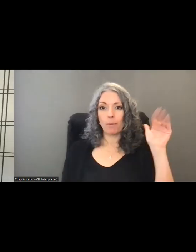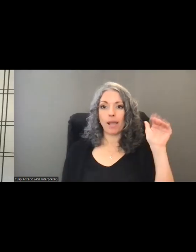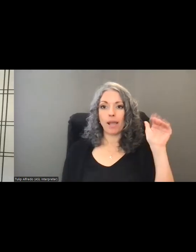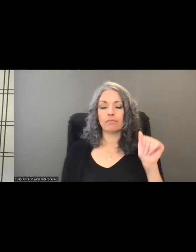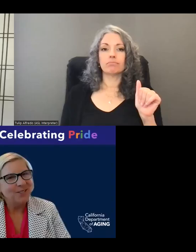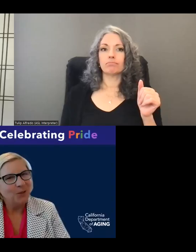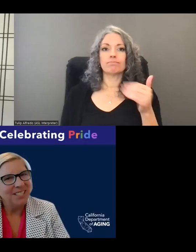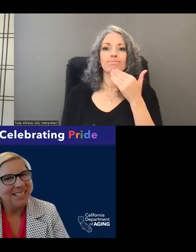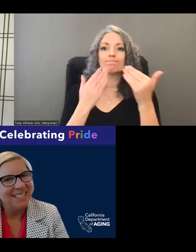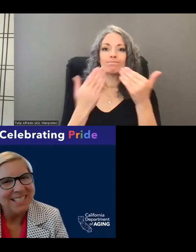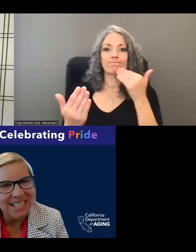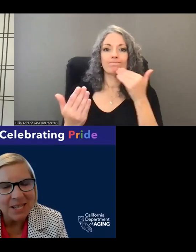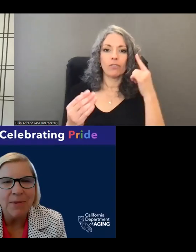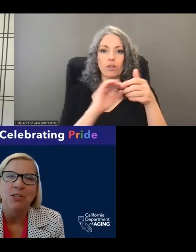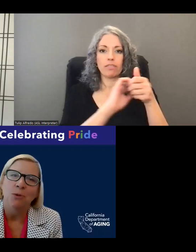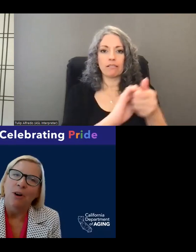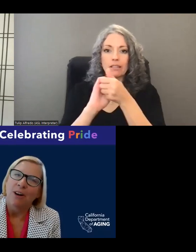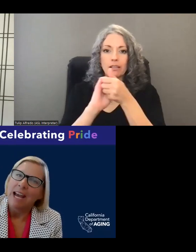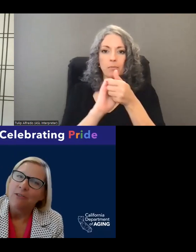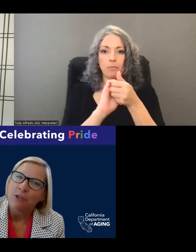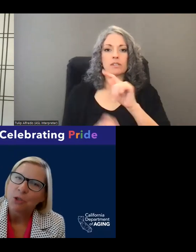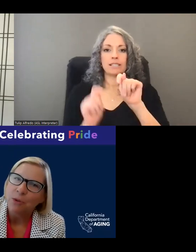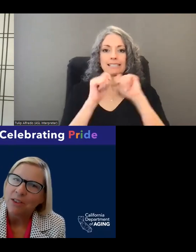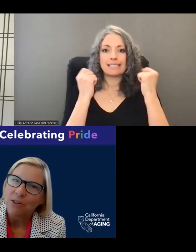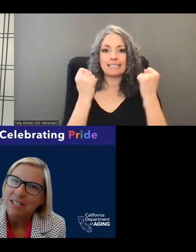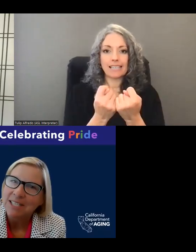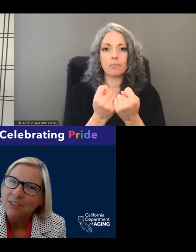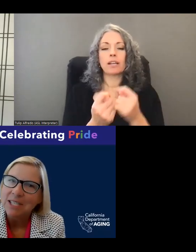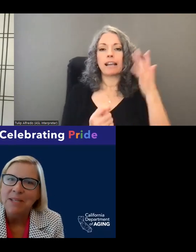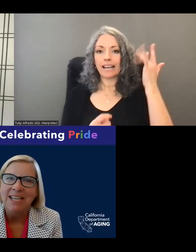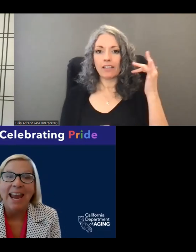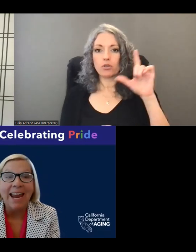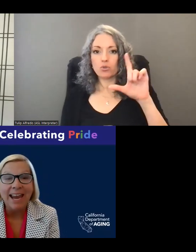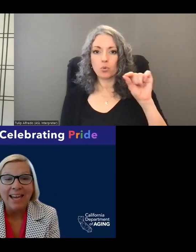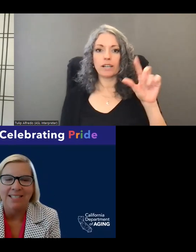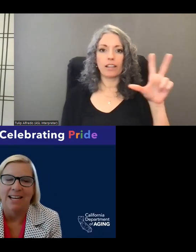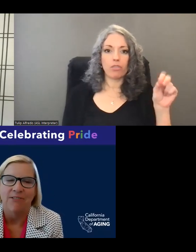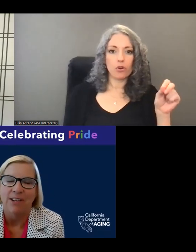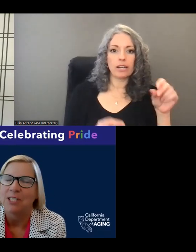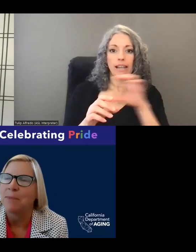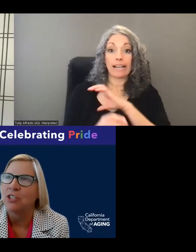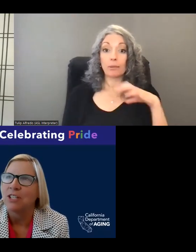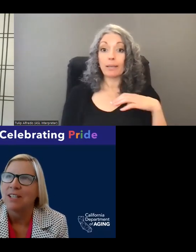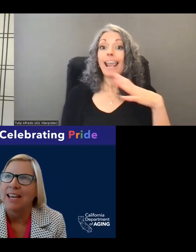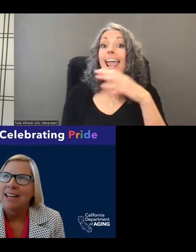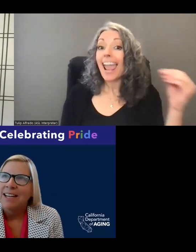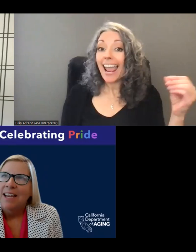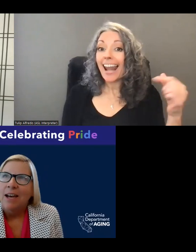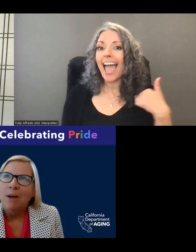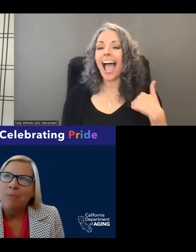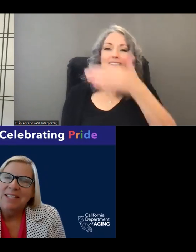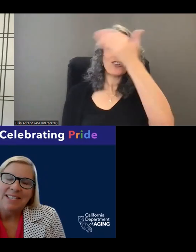the collaborative consulting team and to our California 2030 steering committee. And I failed to mention